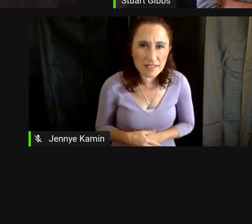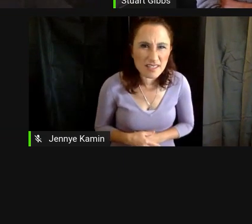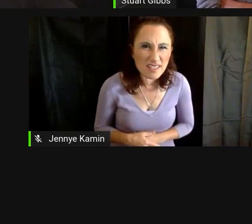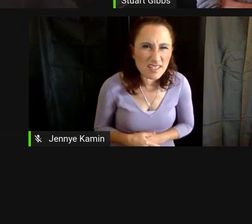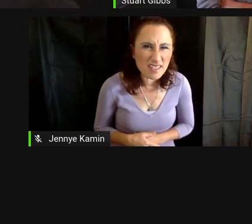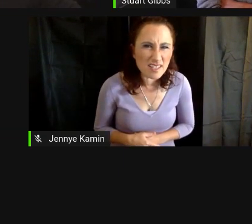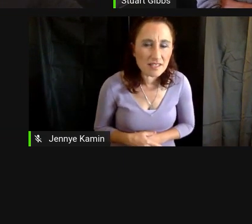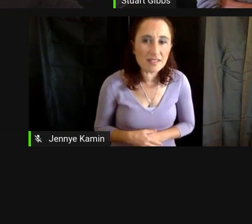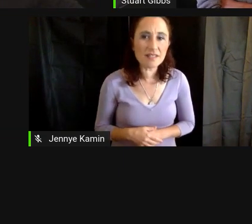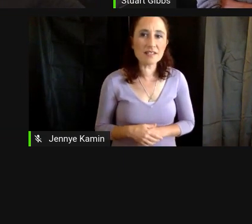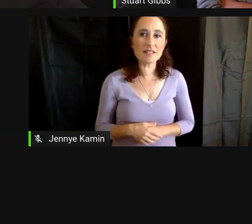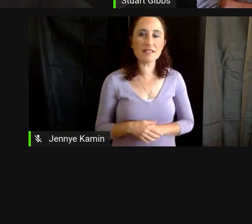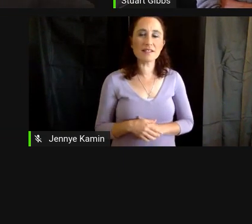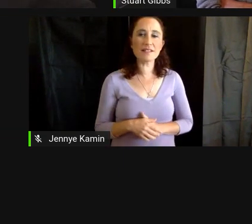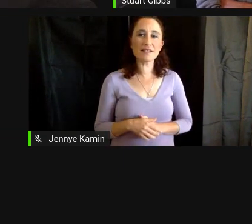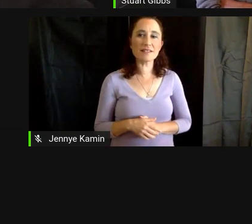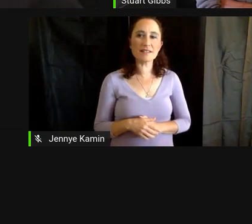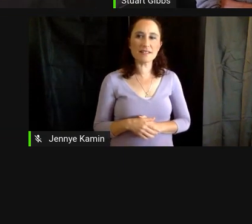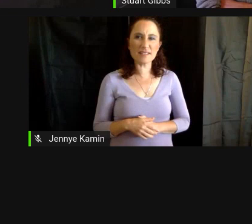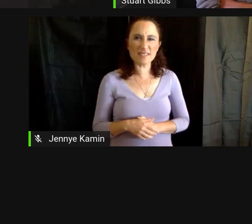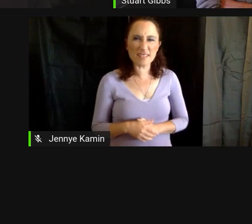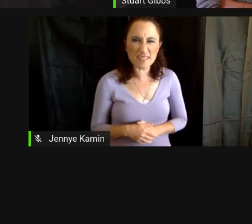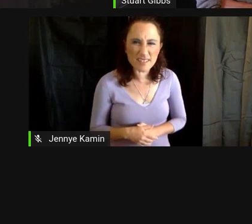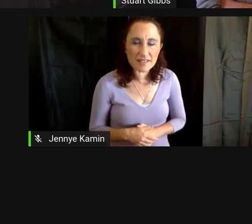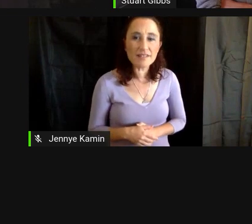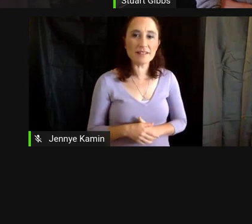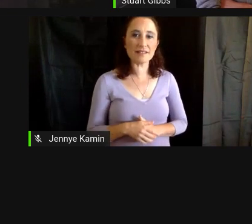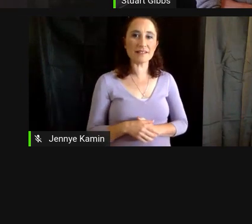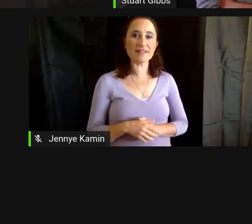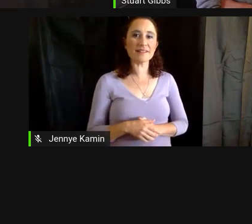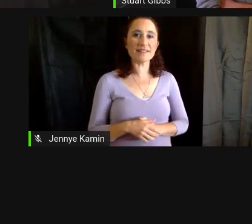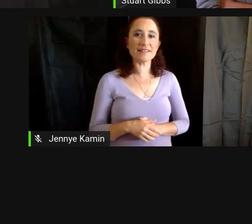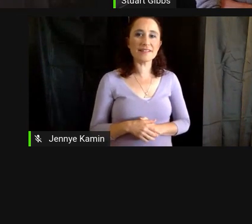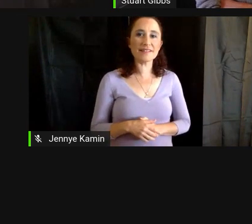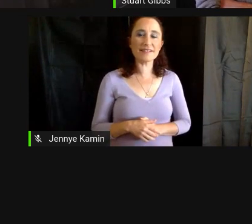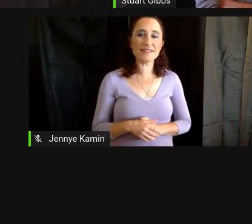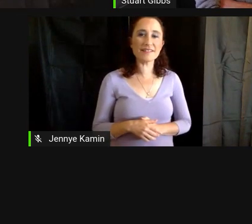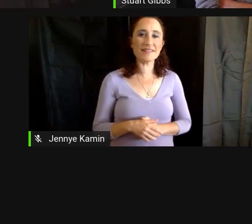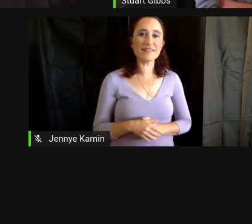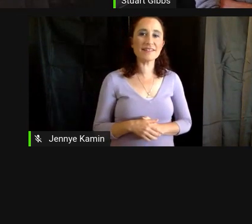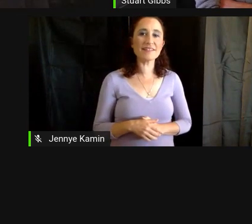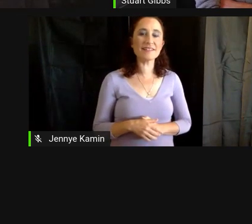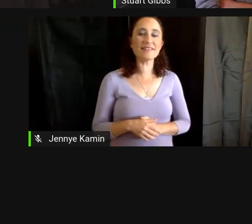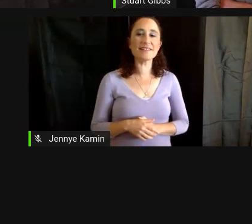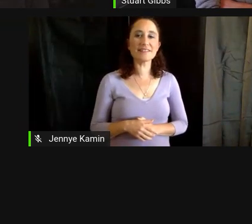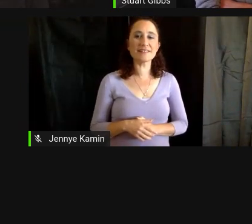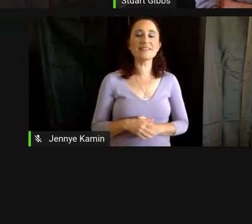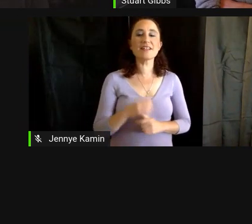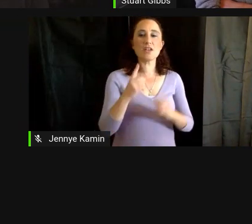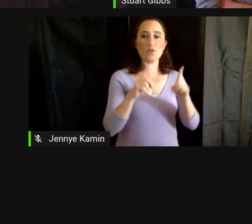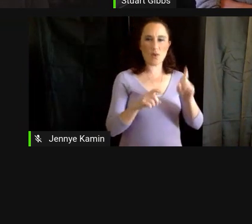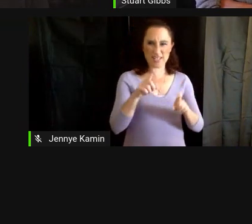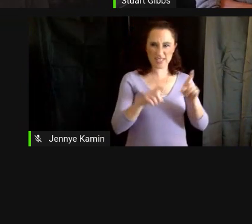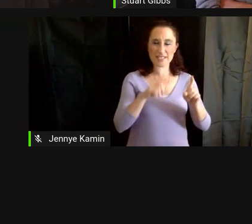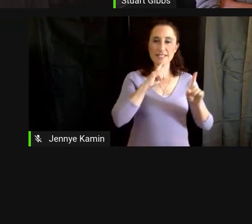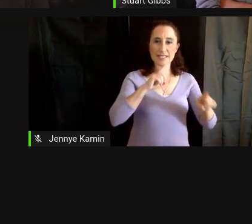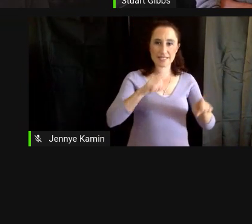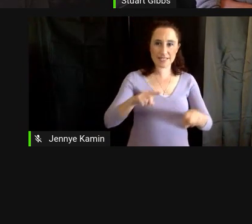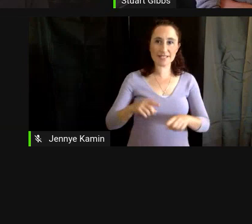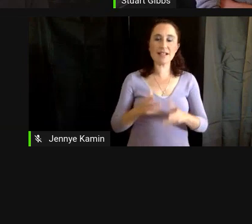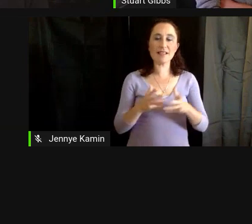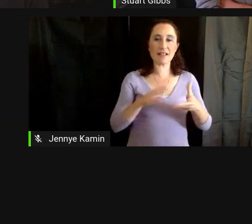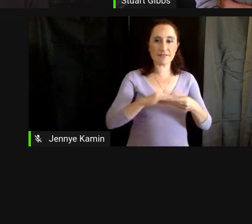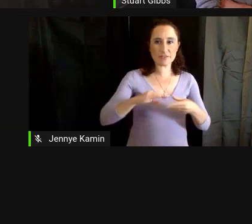How much time, what's the bum? Yeah. Right. Okay, let's do Let's do some questions, because we did lots of